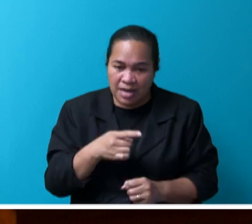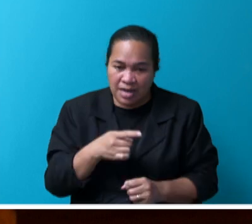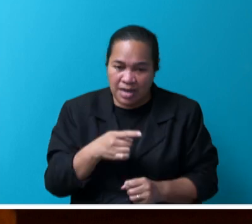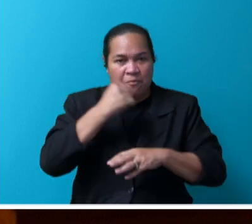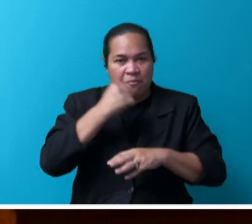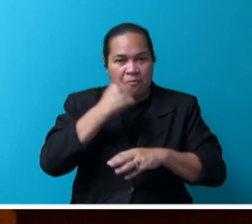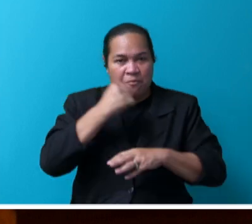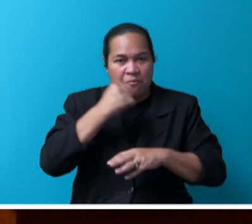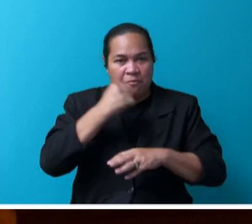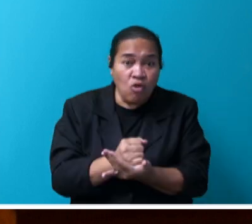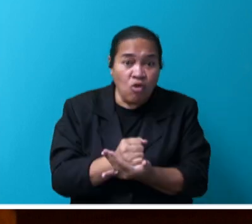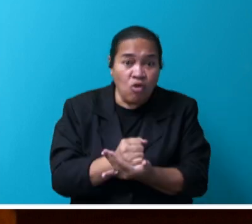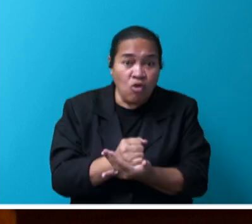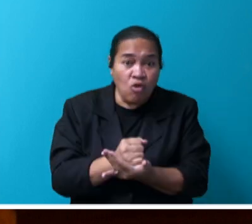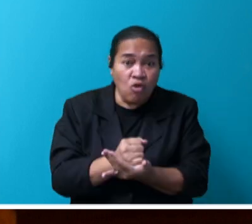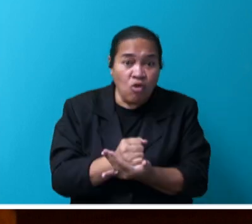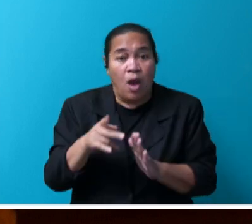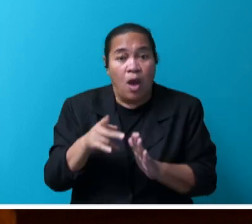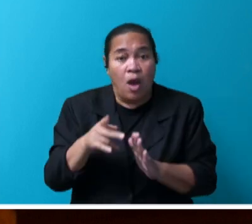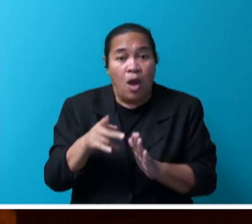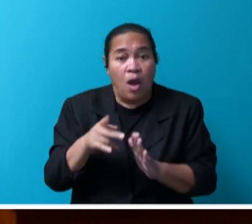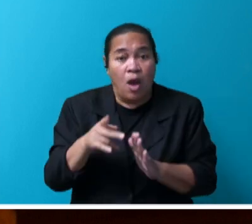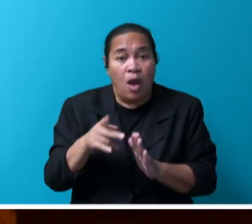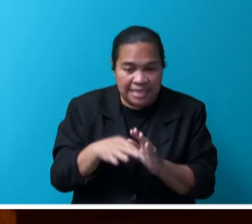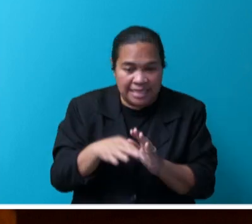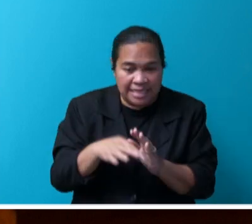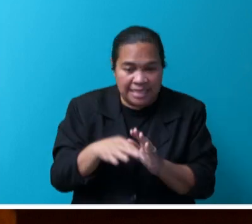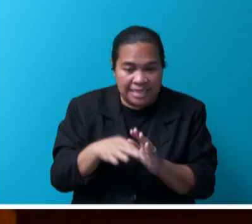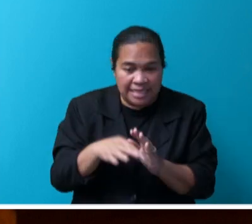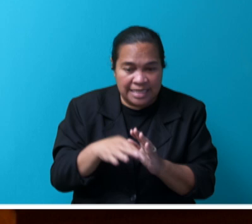minister to look after state-owned enterprises only.